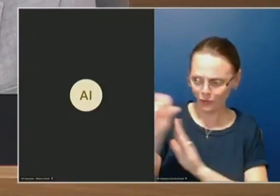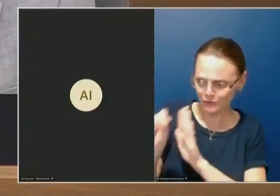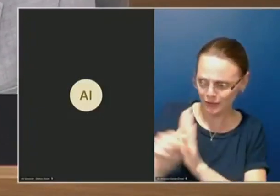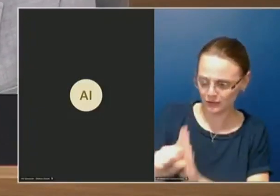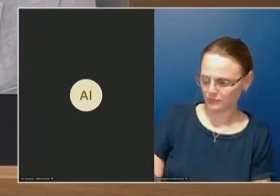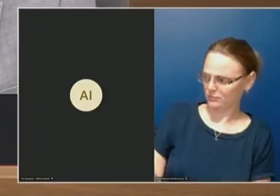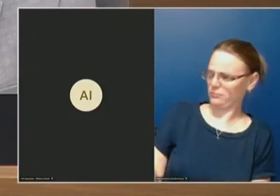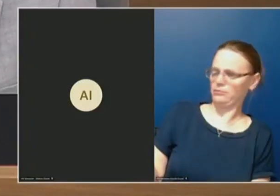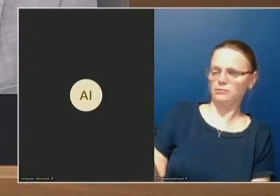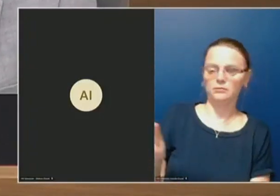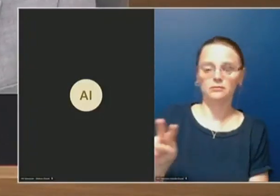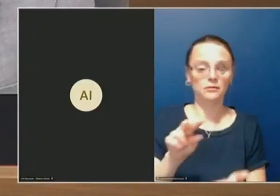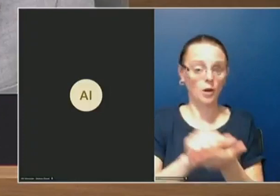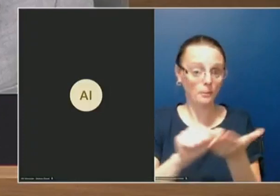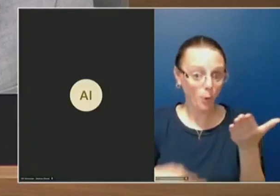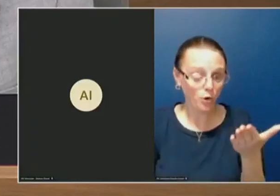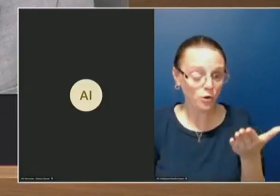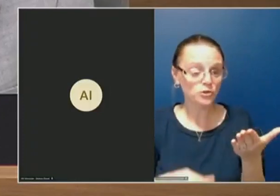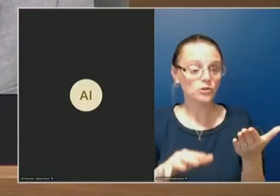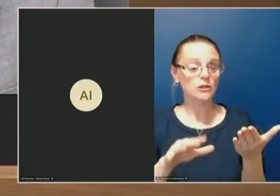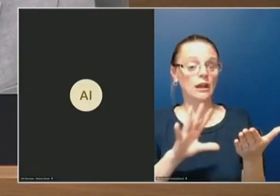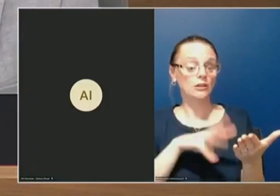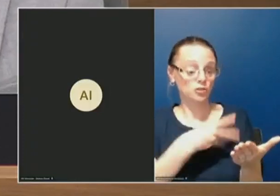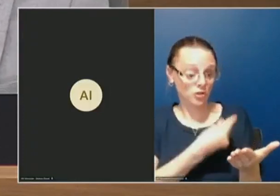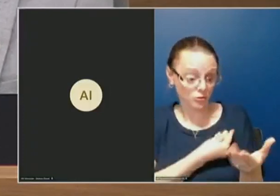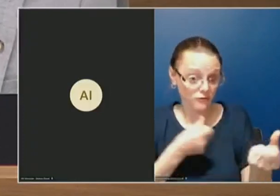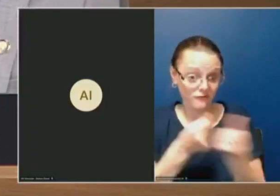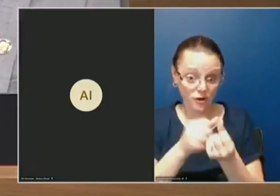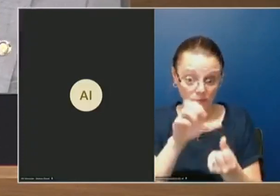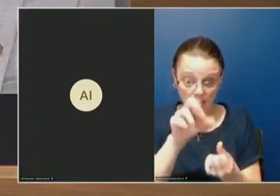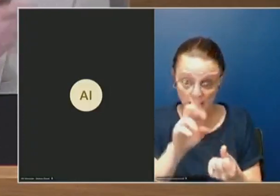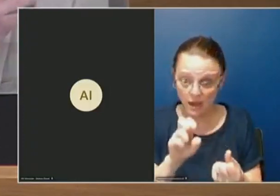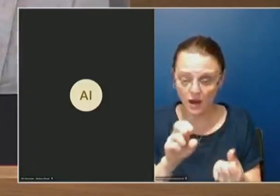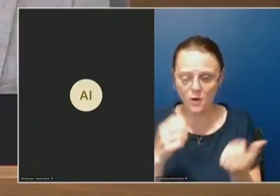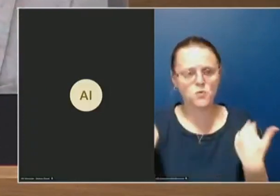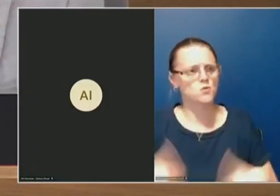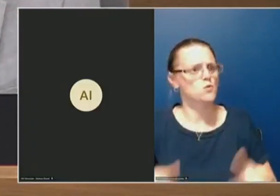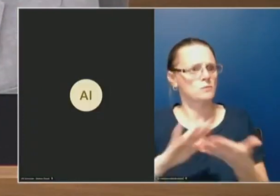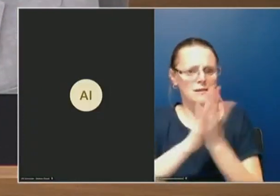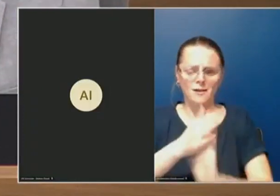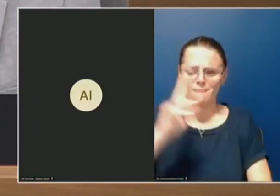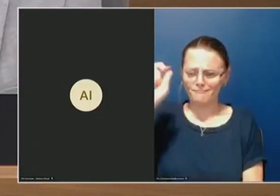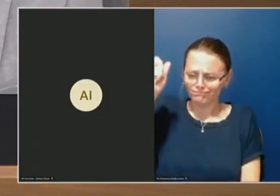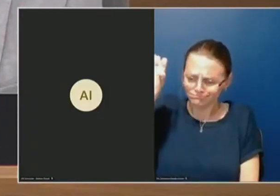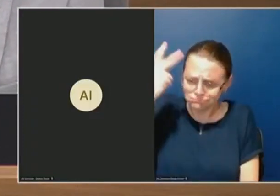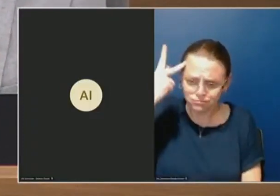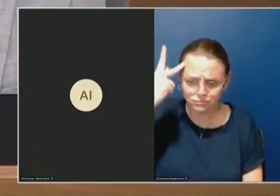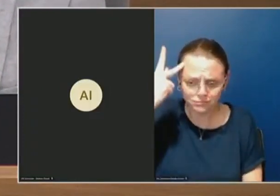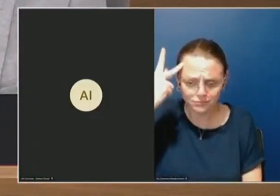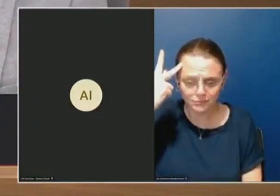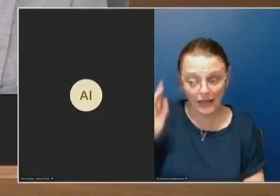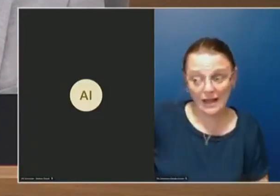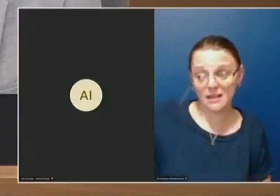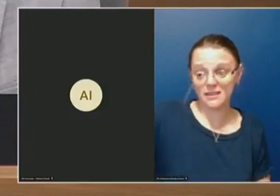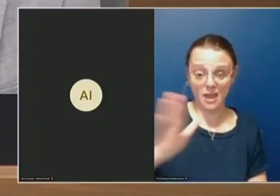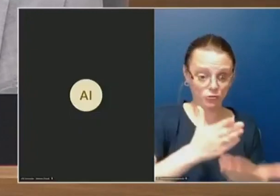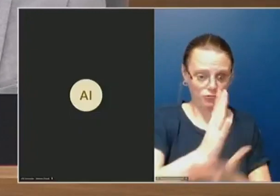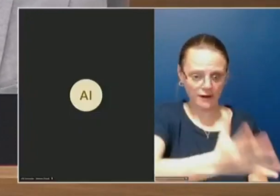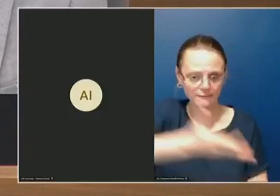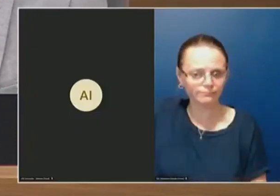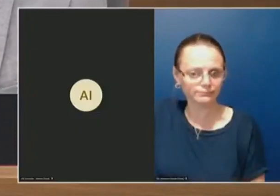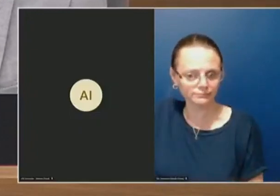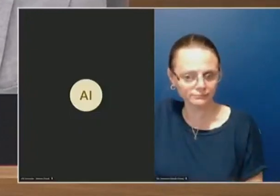Abortion and gender affirming care are political football in other states, fundamental rights being stripped away from people. And to me, what this bill